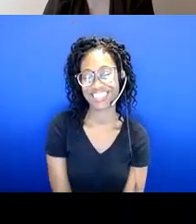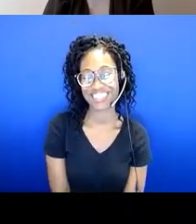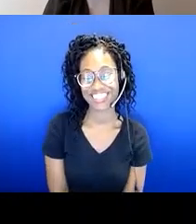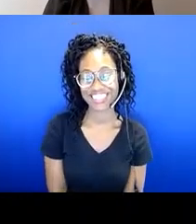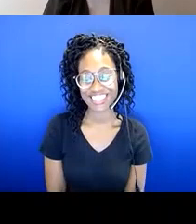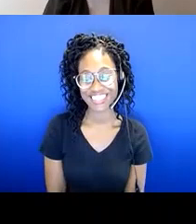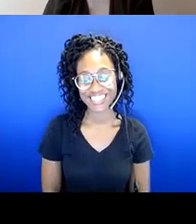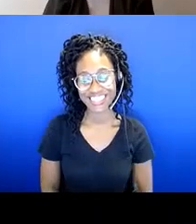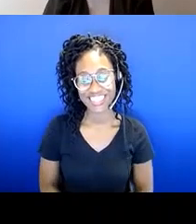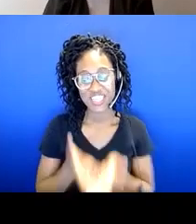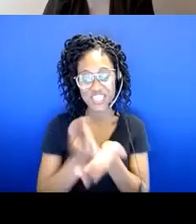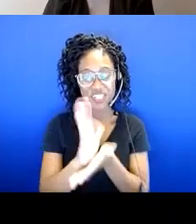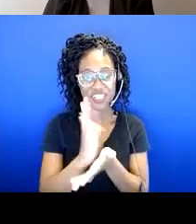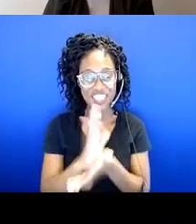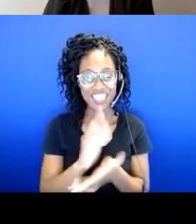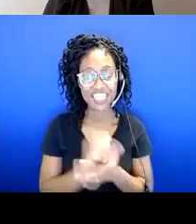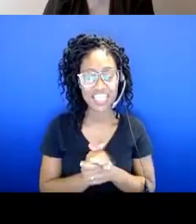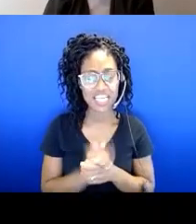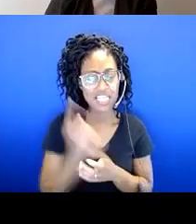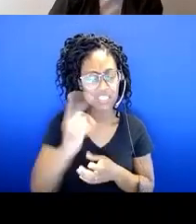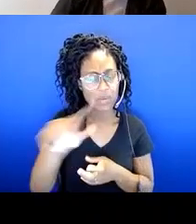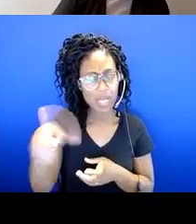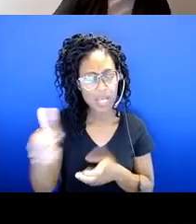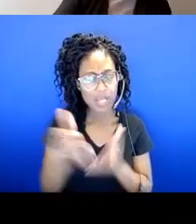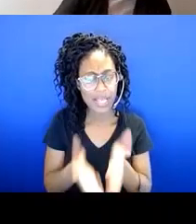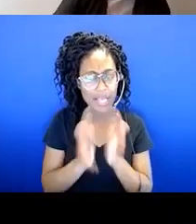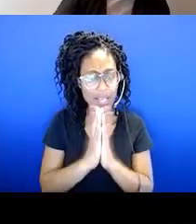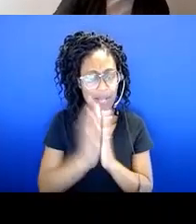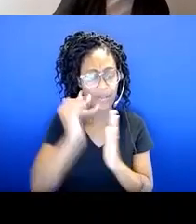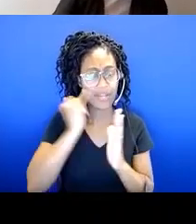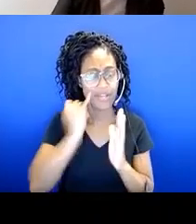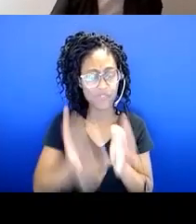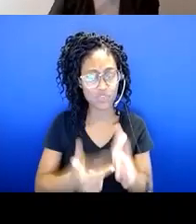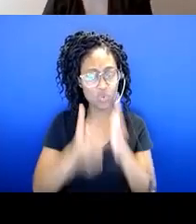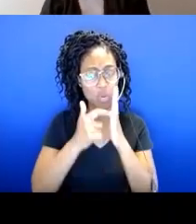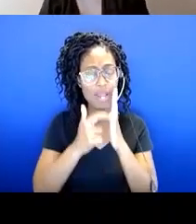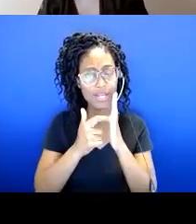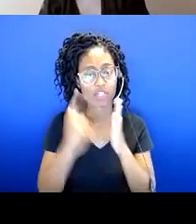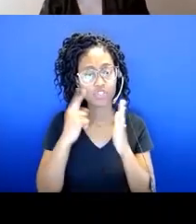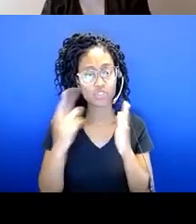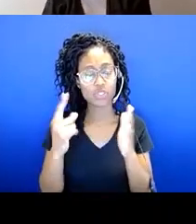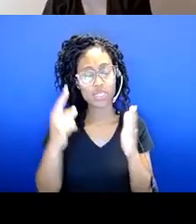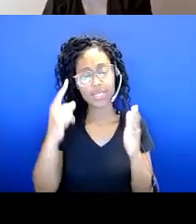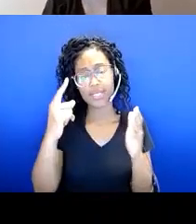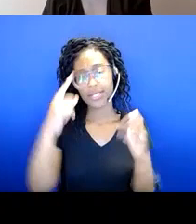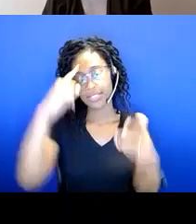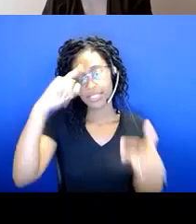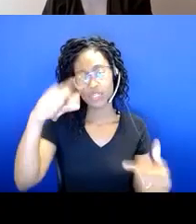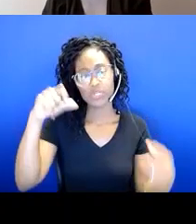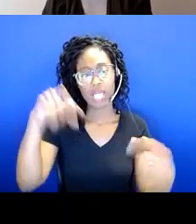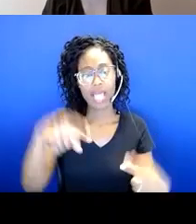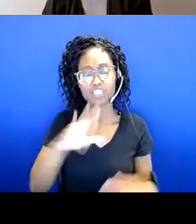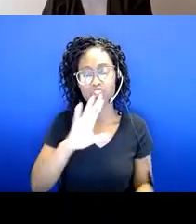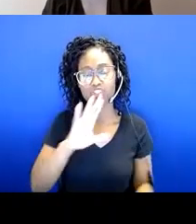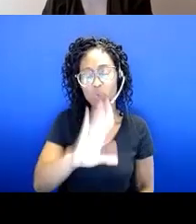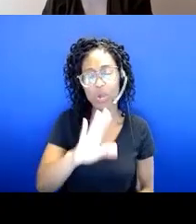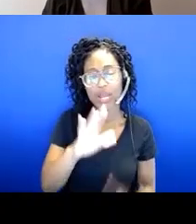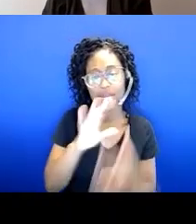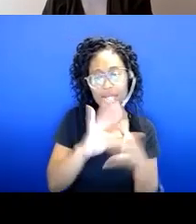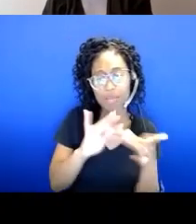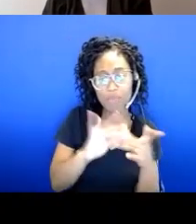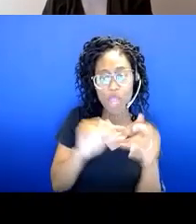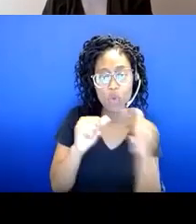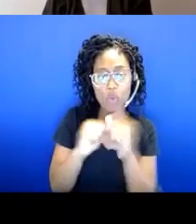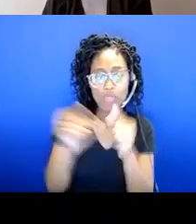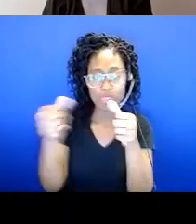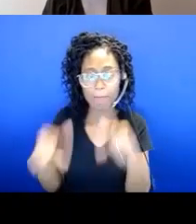All right. Someone else asked whether it's required to synchronize the narration with the poster sections